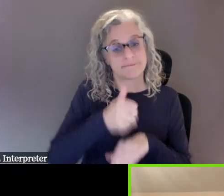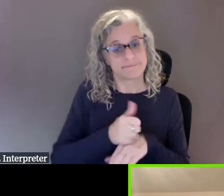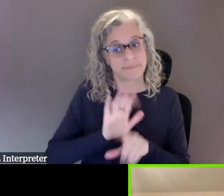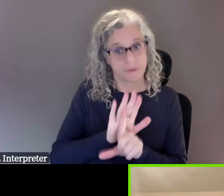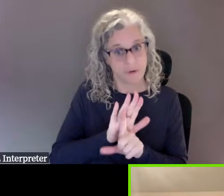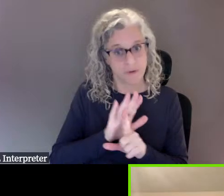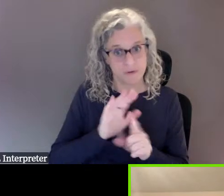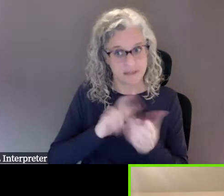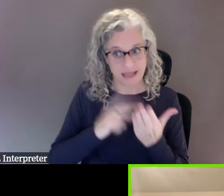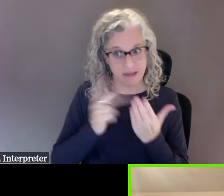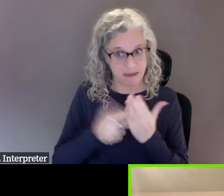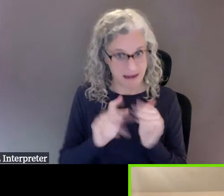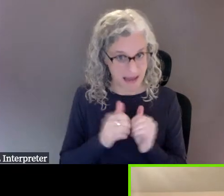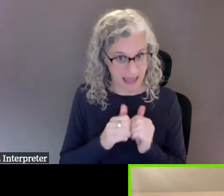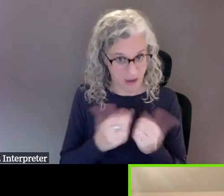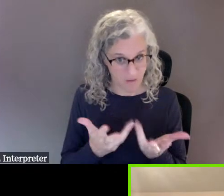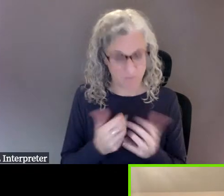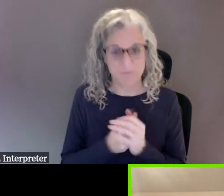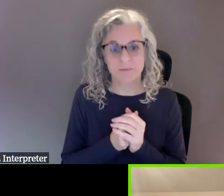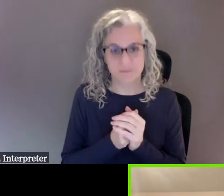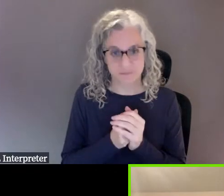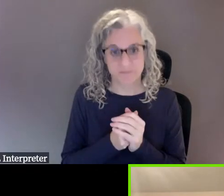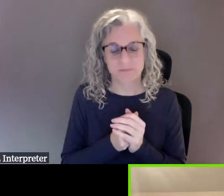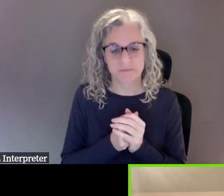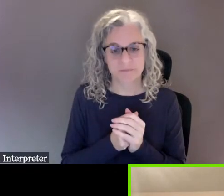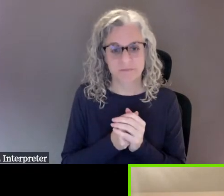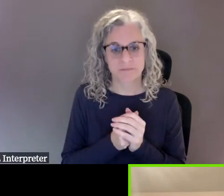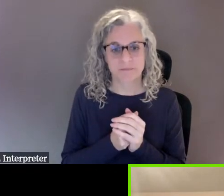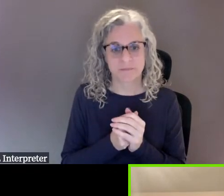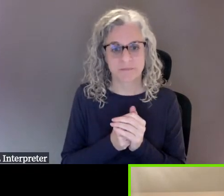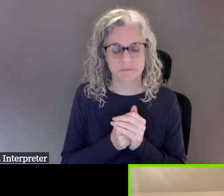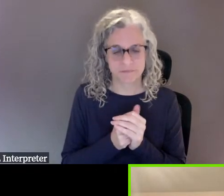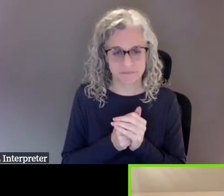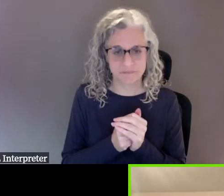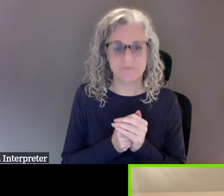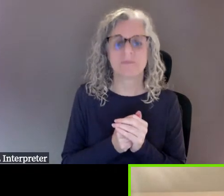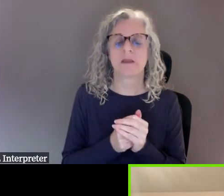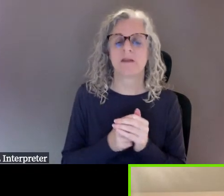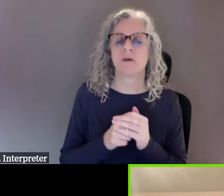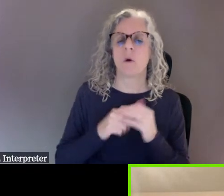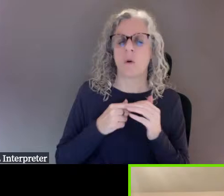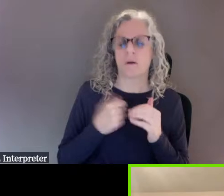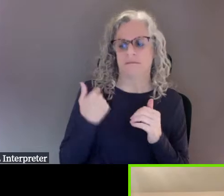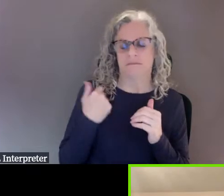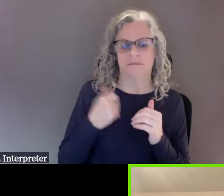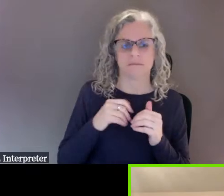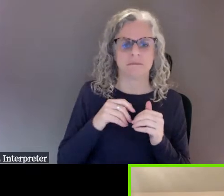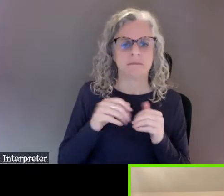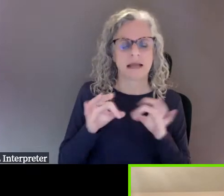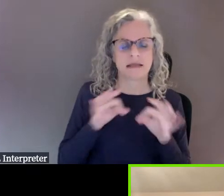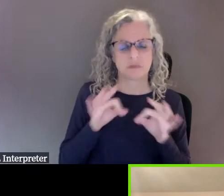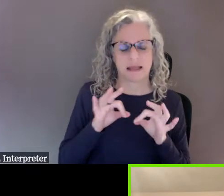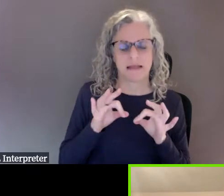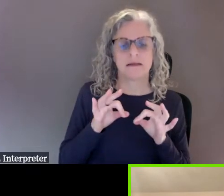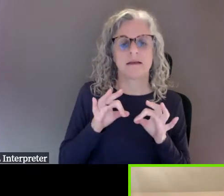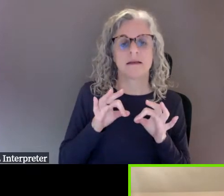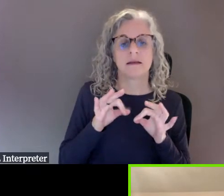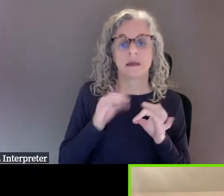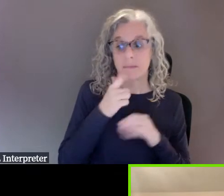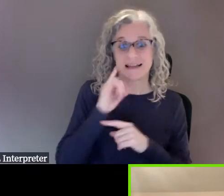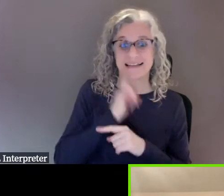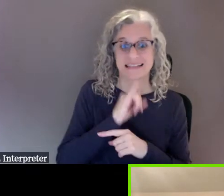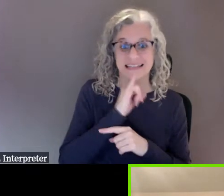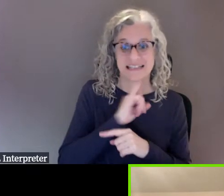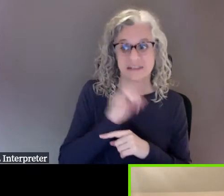do we do that? What I kind of mentioned at the very beginning is that really, because the Israel bonds, you can buy them